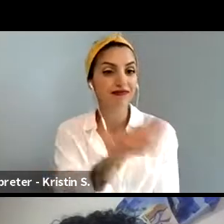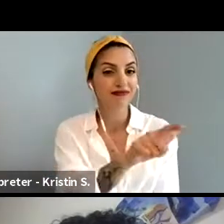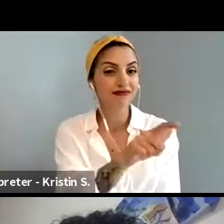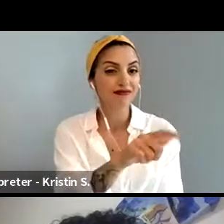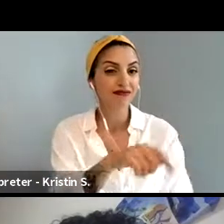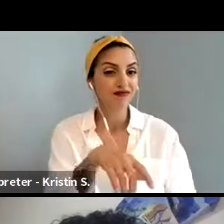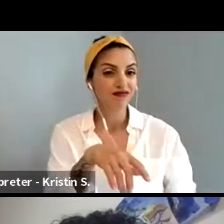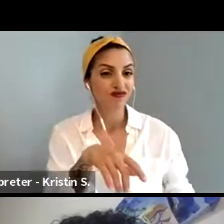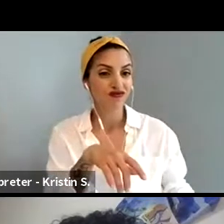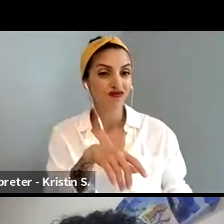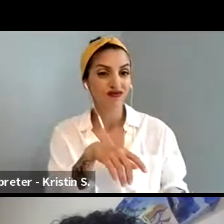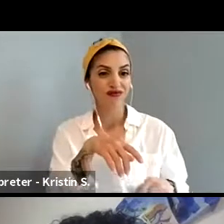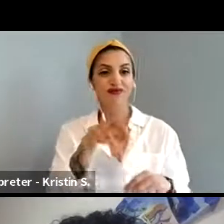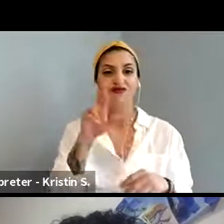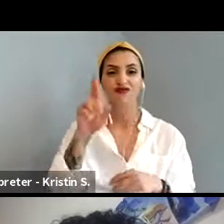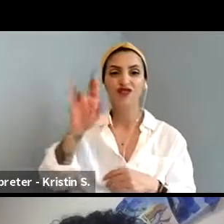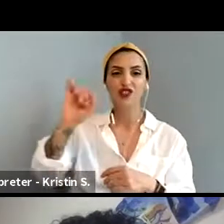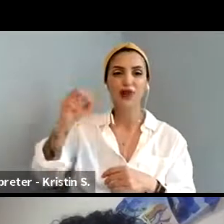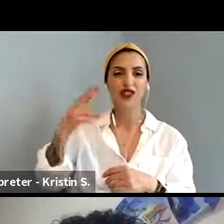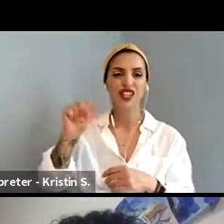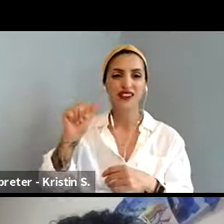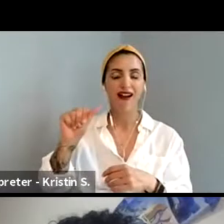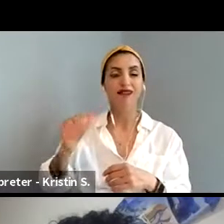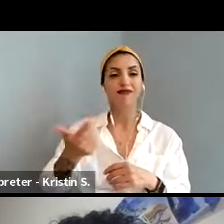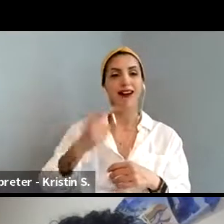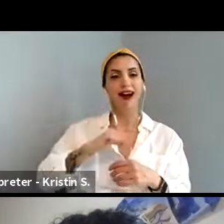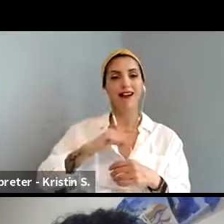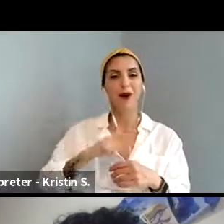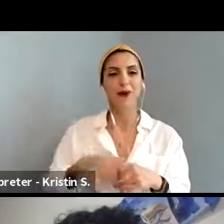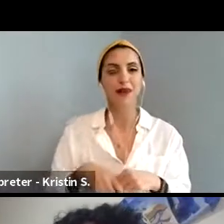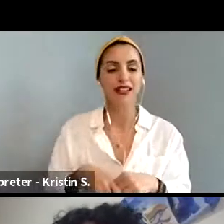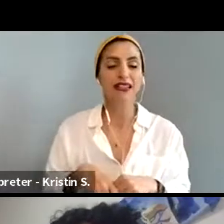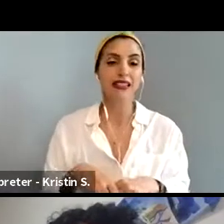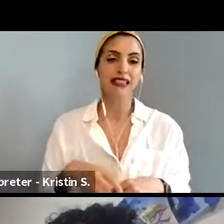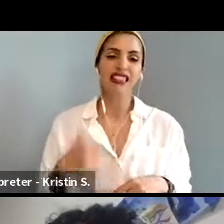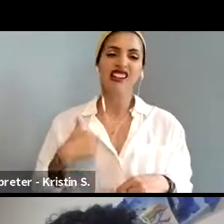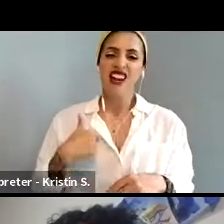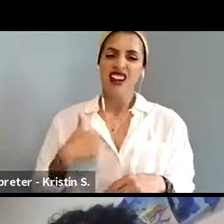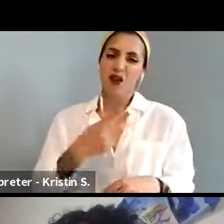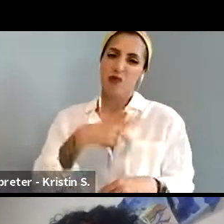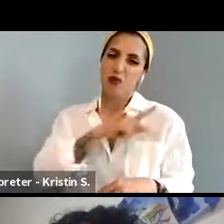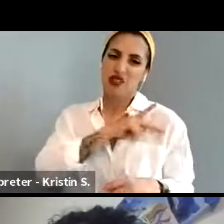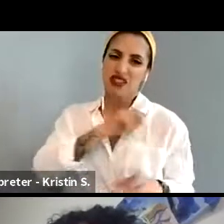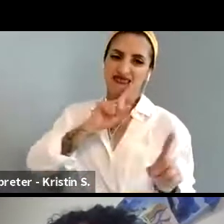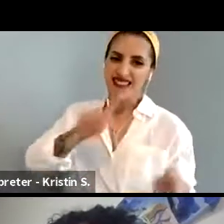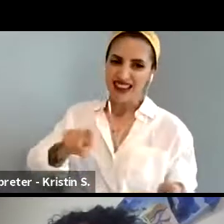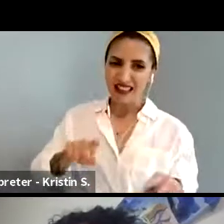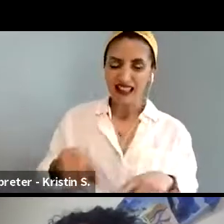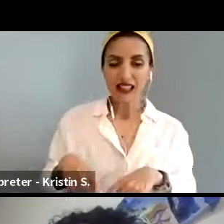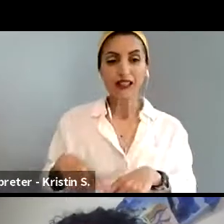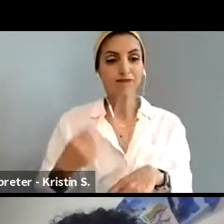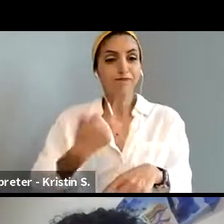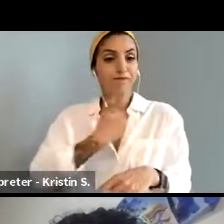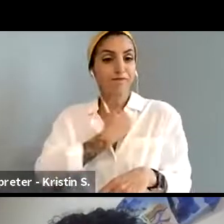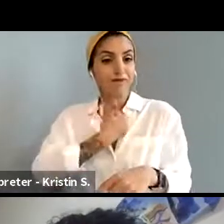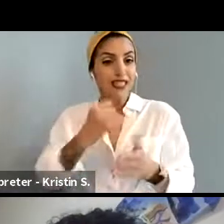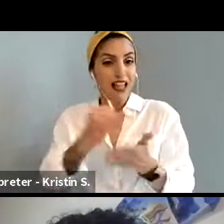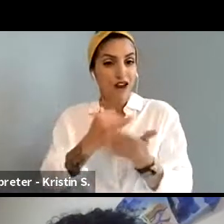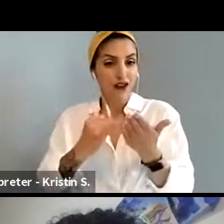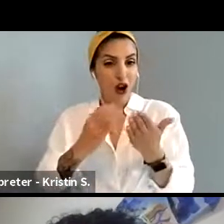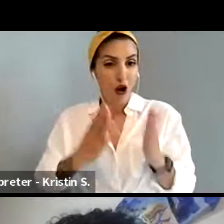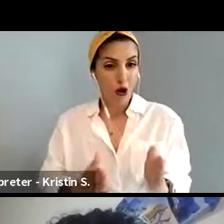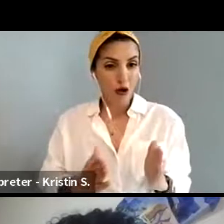the I'll go. I have a very personal answer because, you know, as an artist,